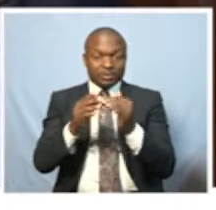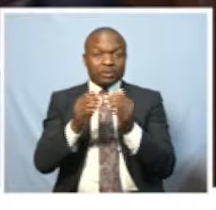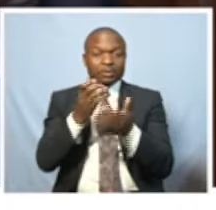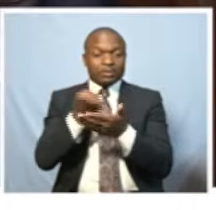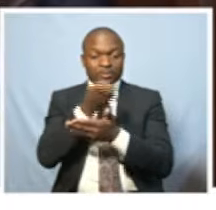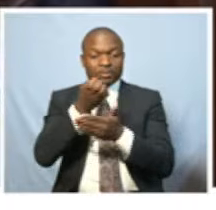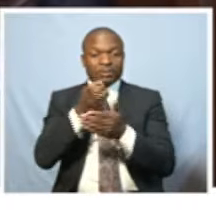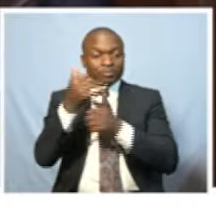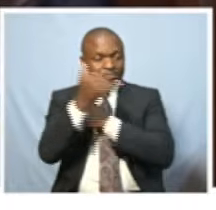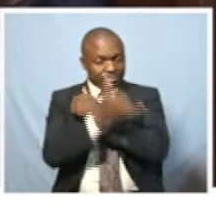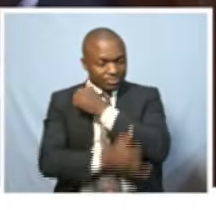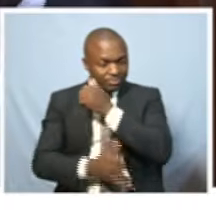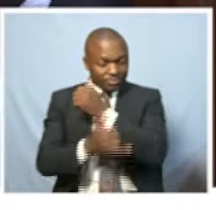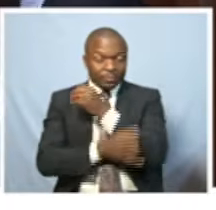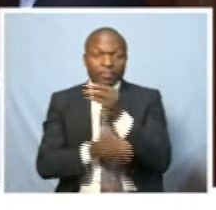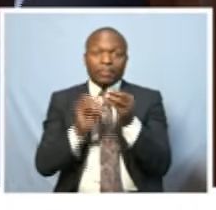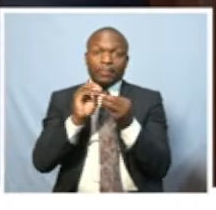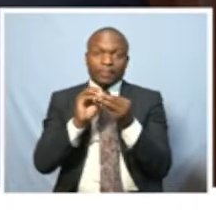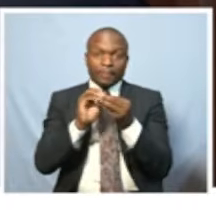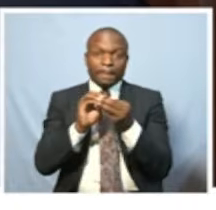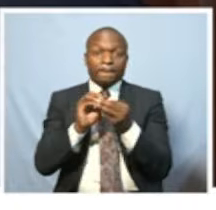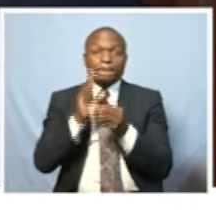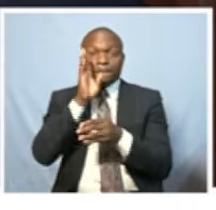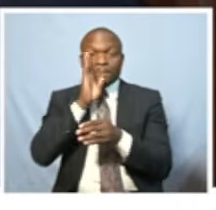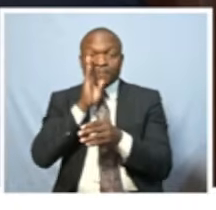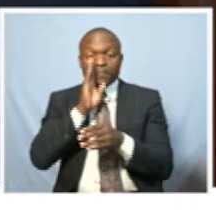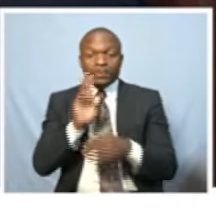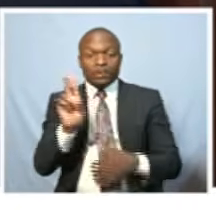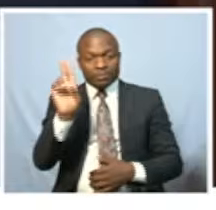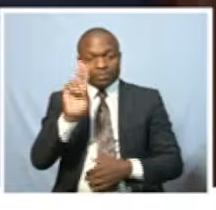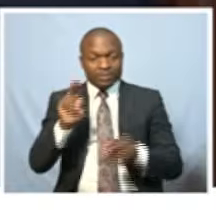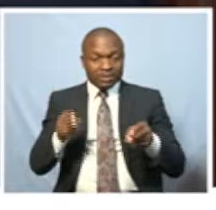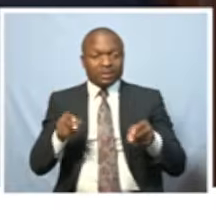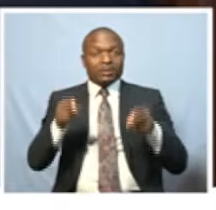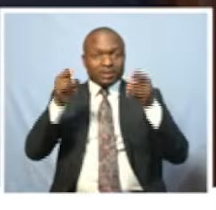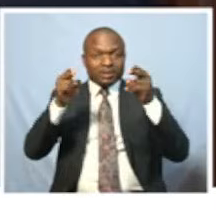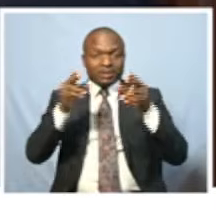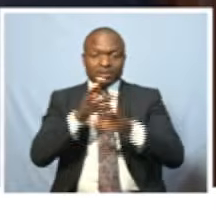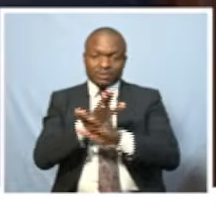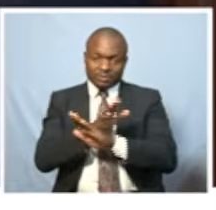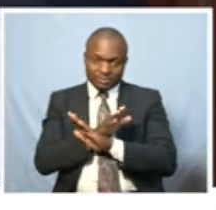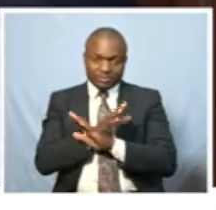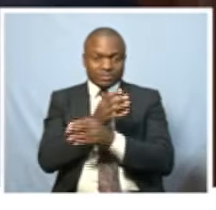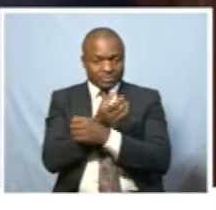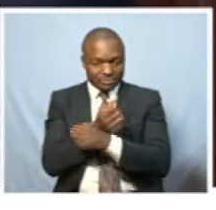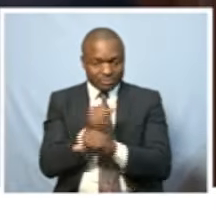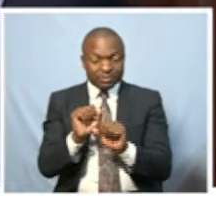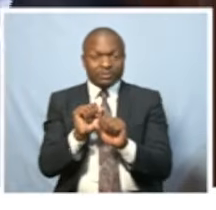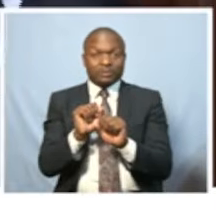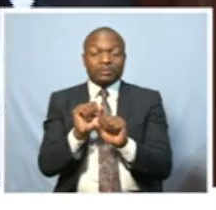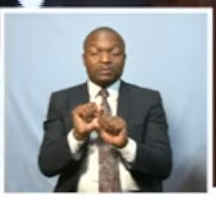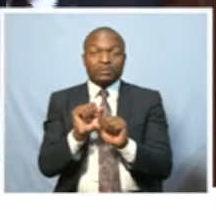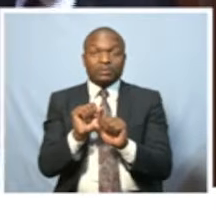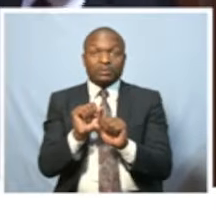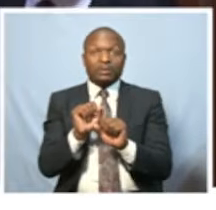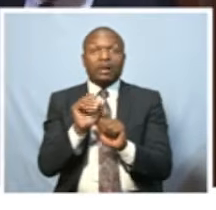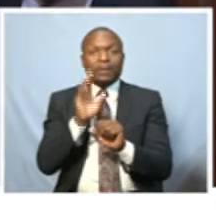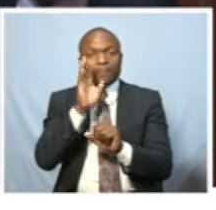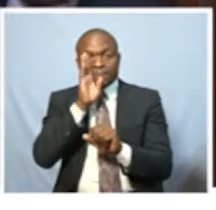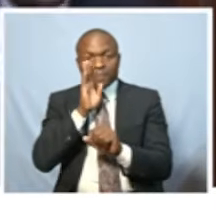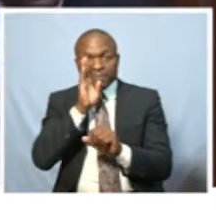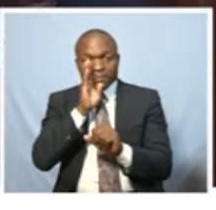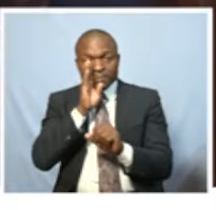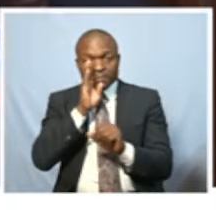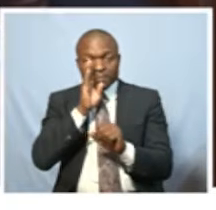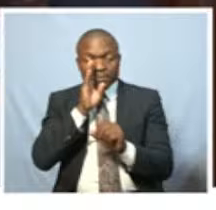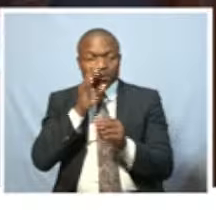the prevalence of regular alcohol use was highest in Zambia. To address alcohol, drug, and